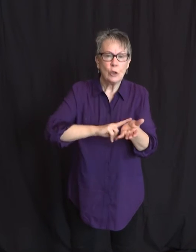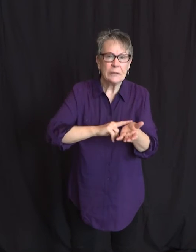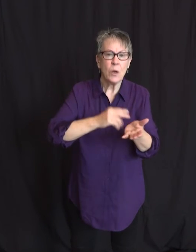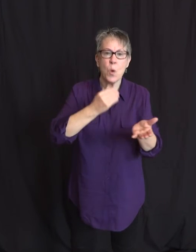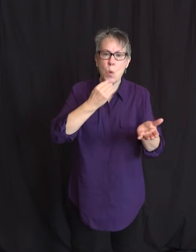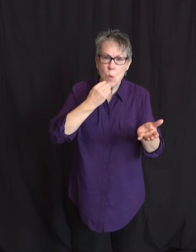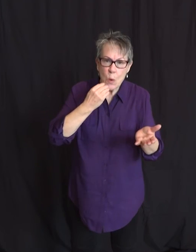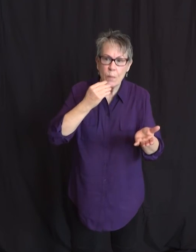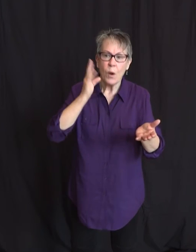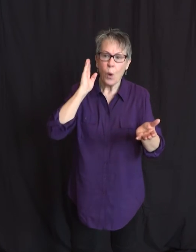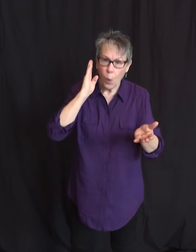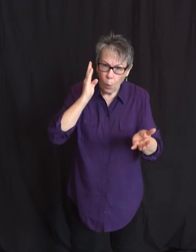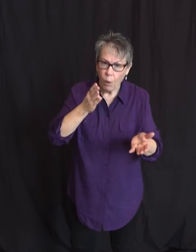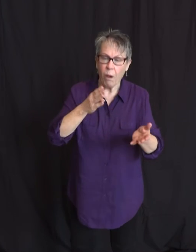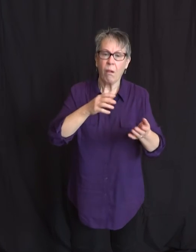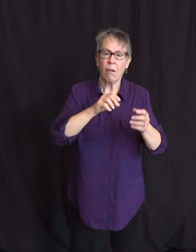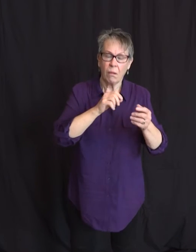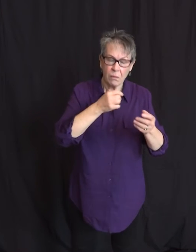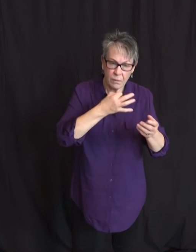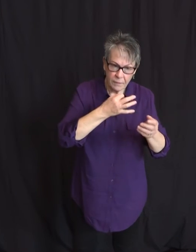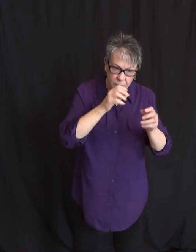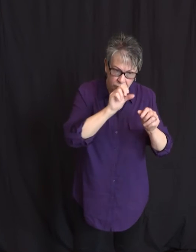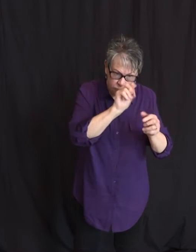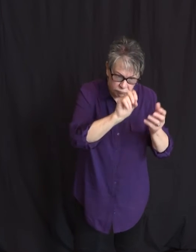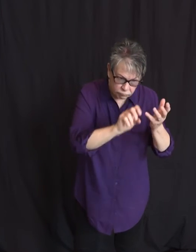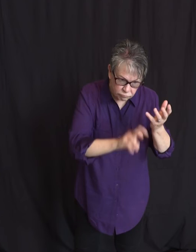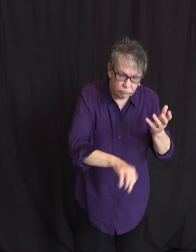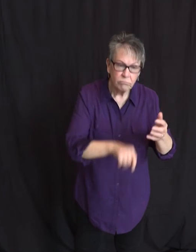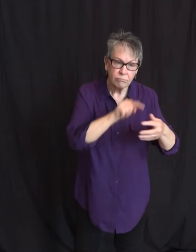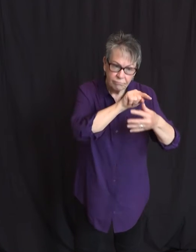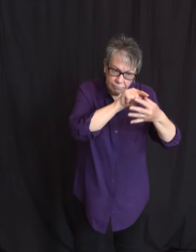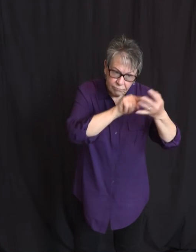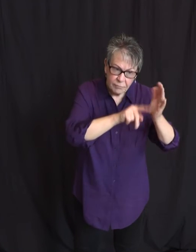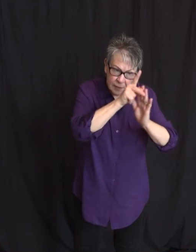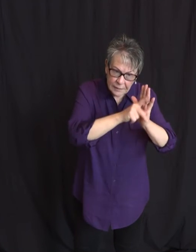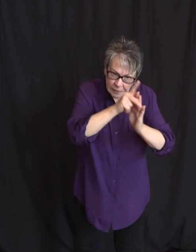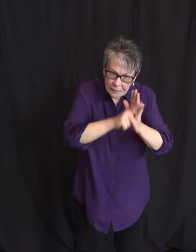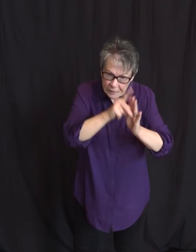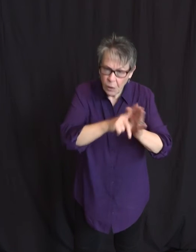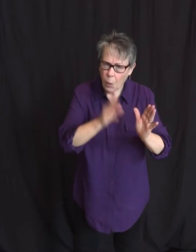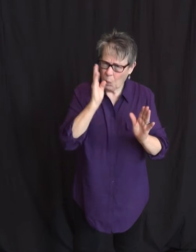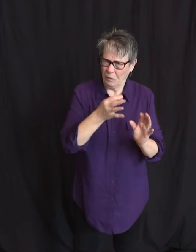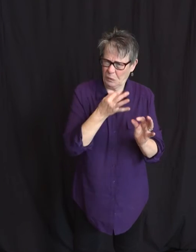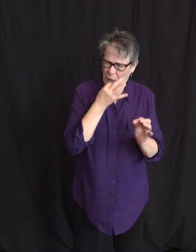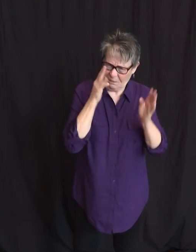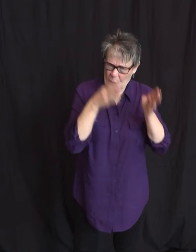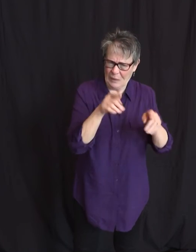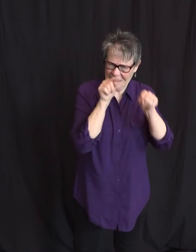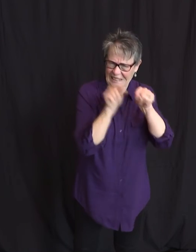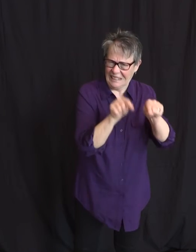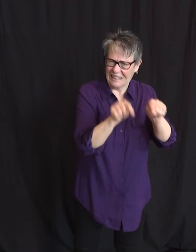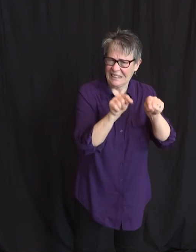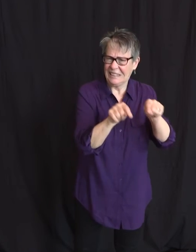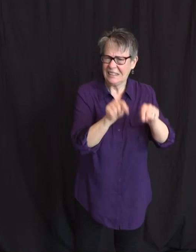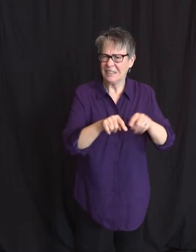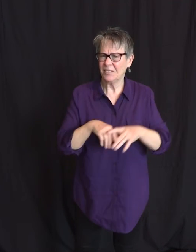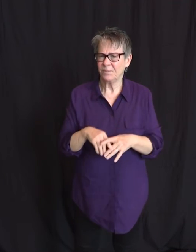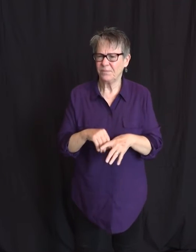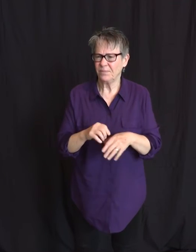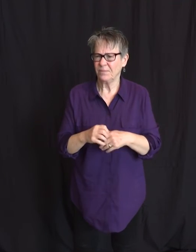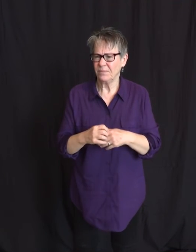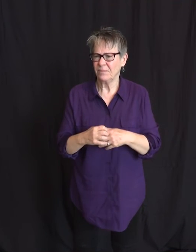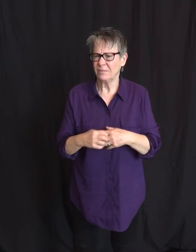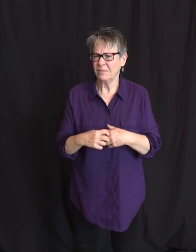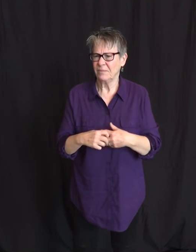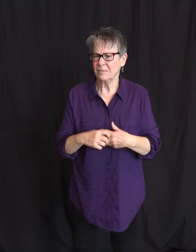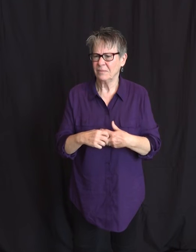want to monopolize, but when you said you're confident with May because you've been talking to your regional partners here, does that include like consortia or